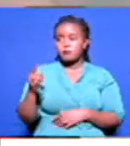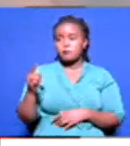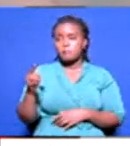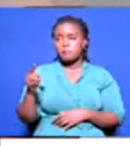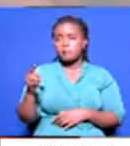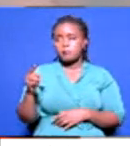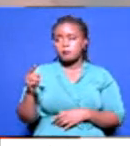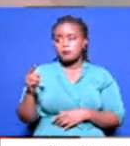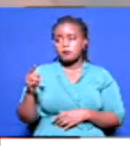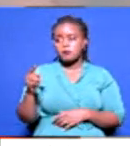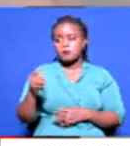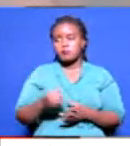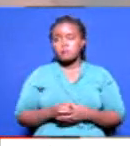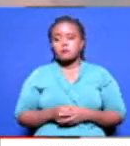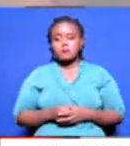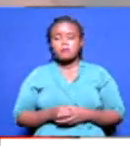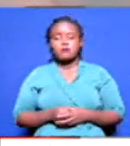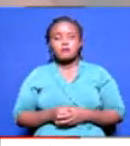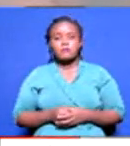of the meeting.